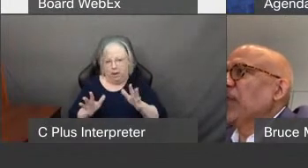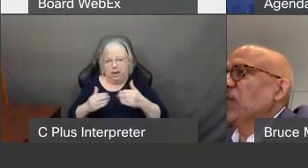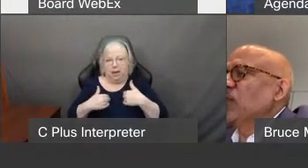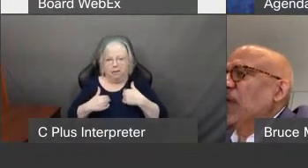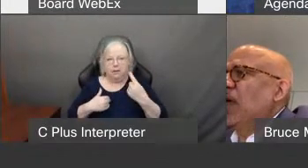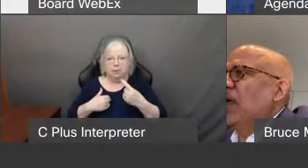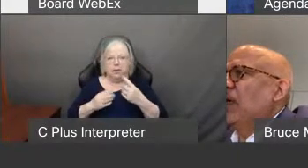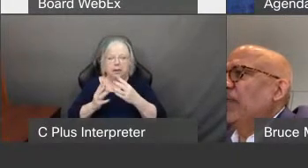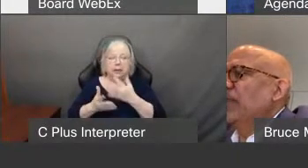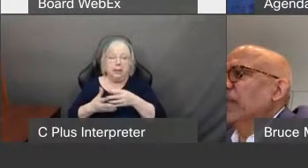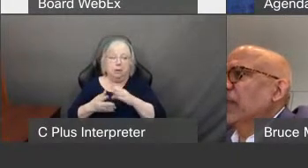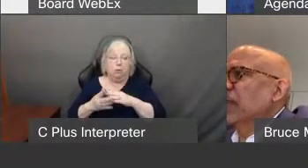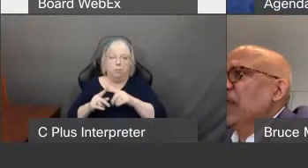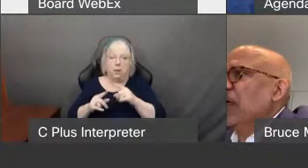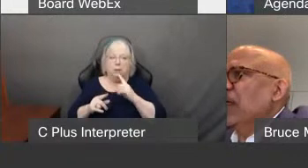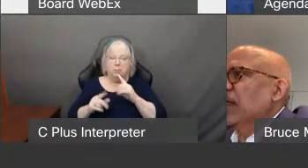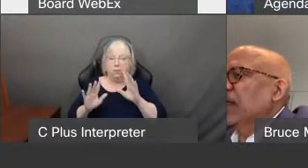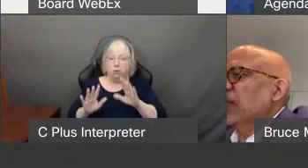wait. We do.